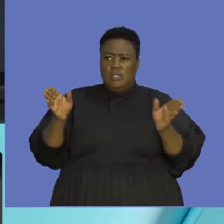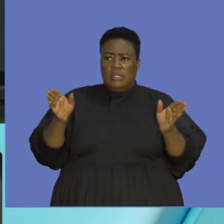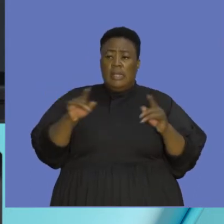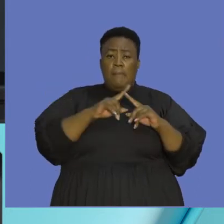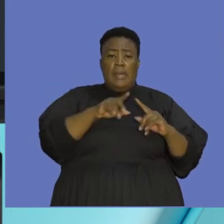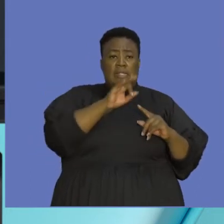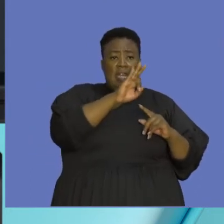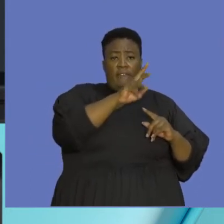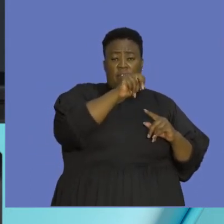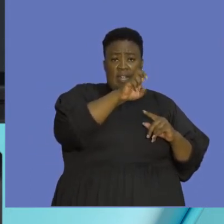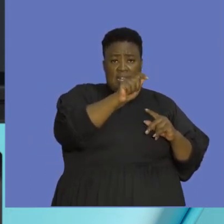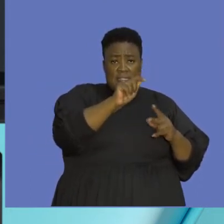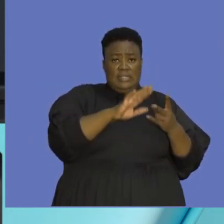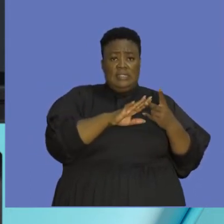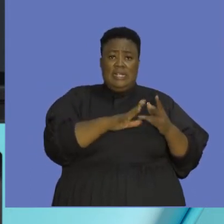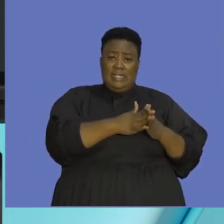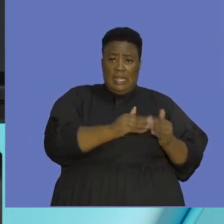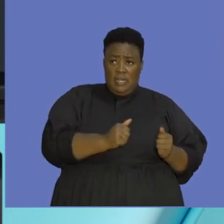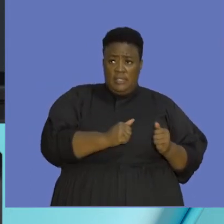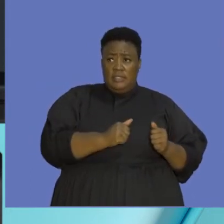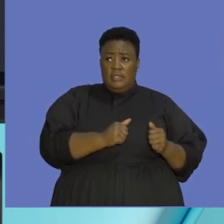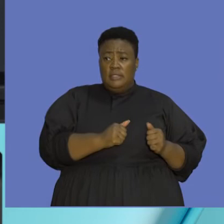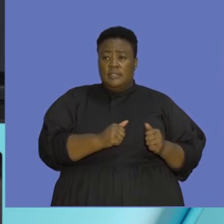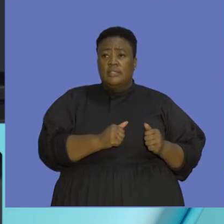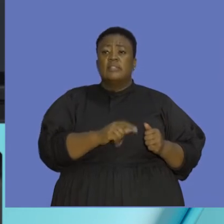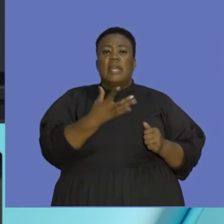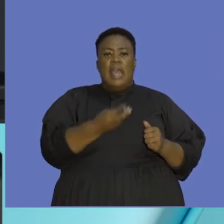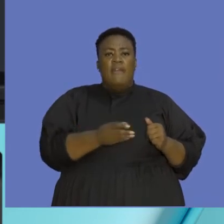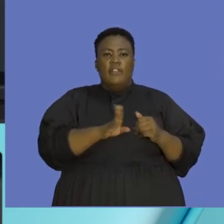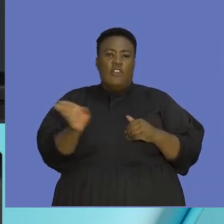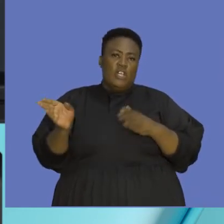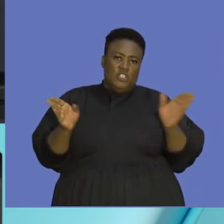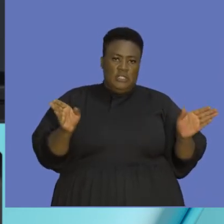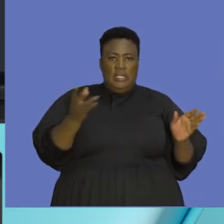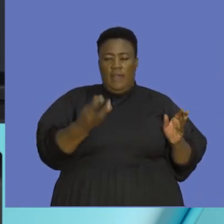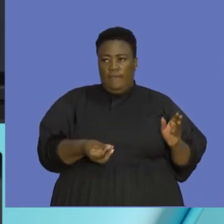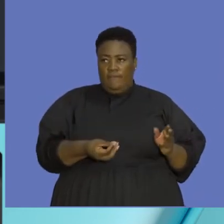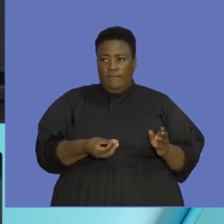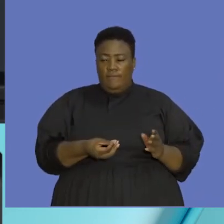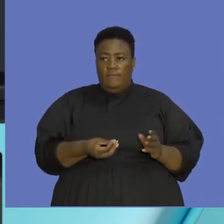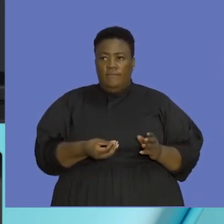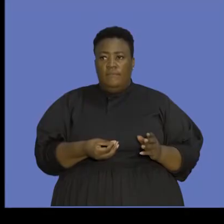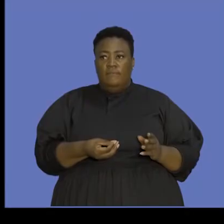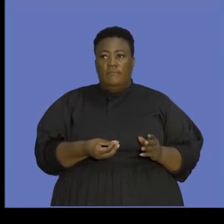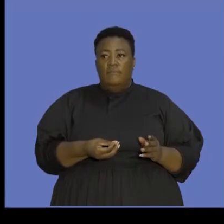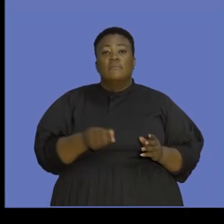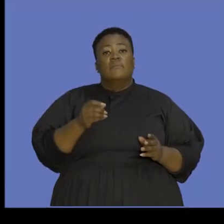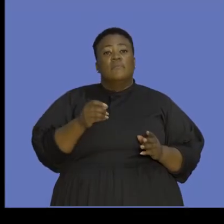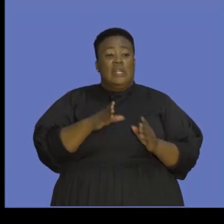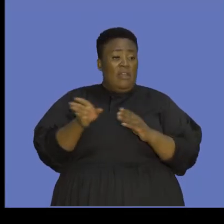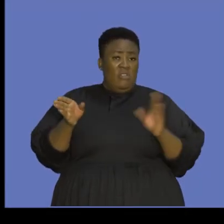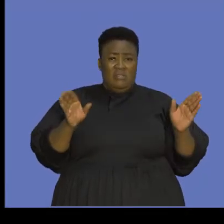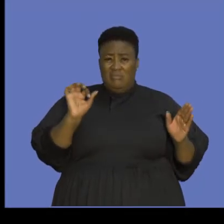and acceleration are both vectors. They have direction. Their directions are the